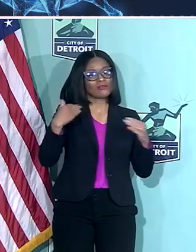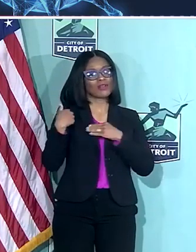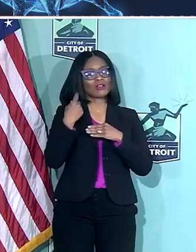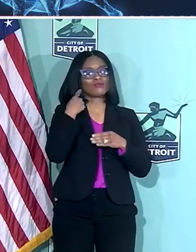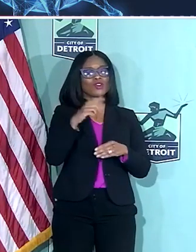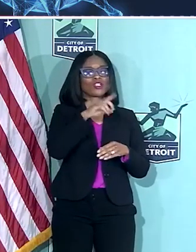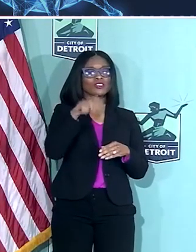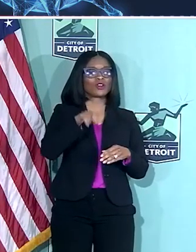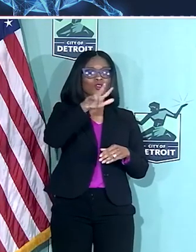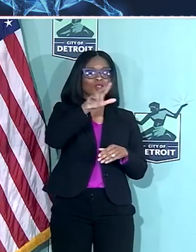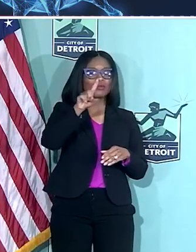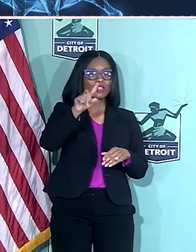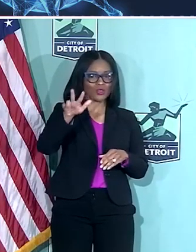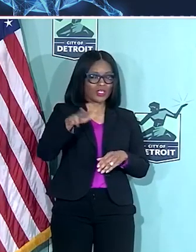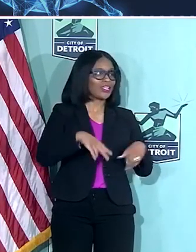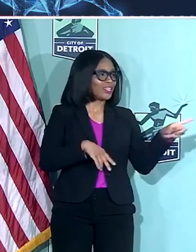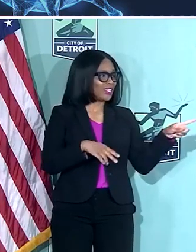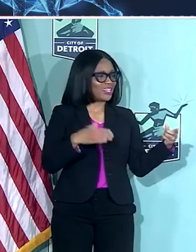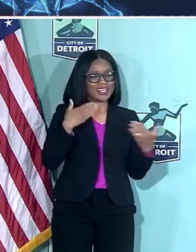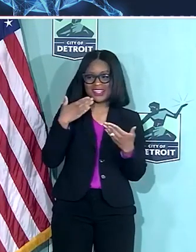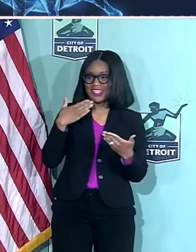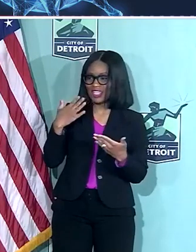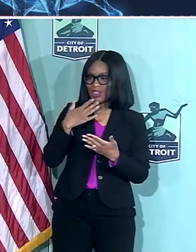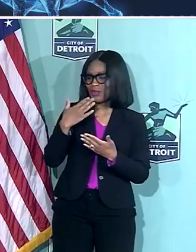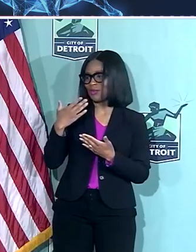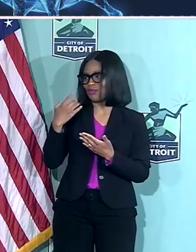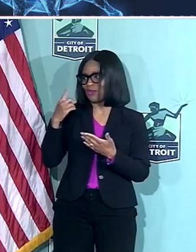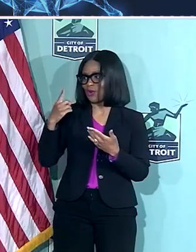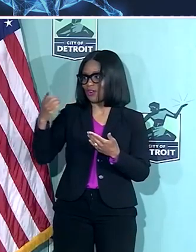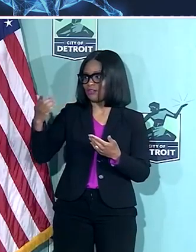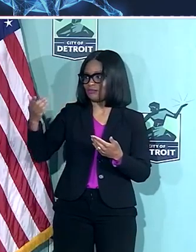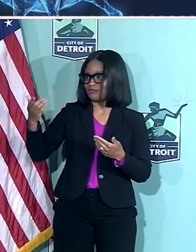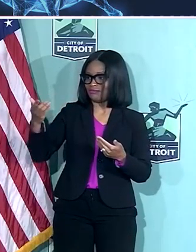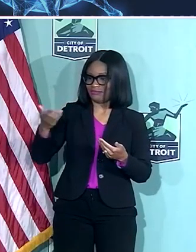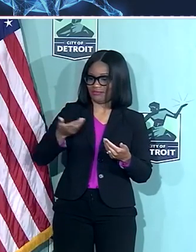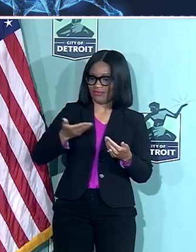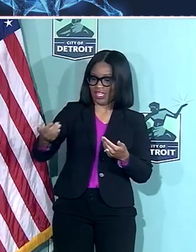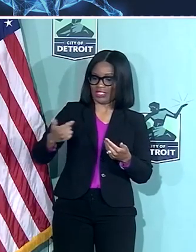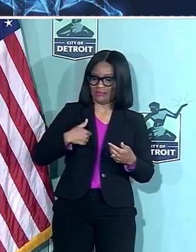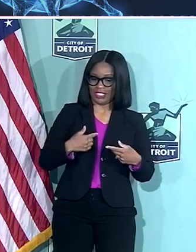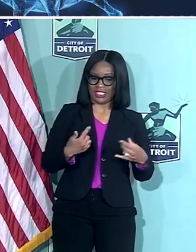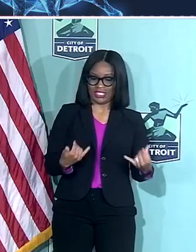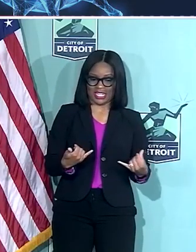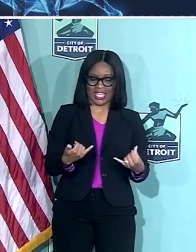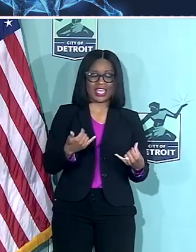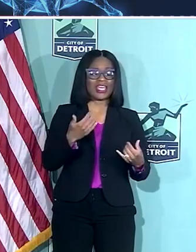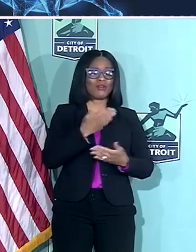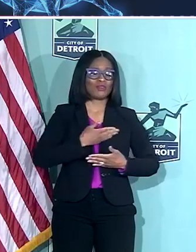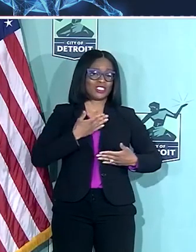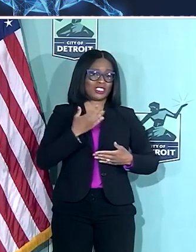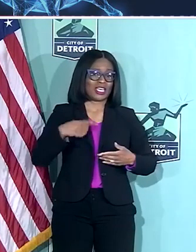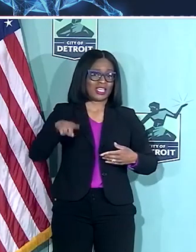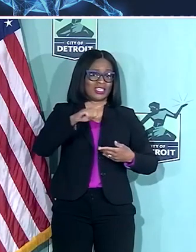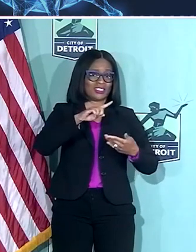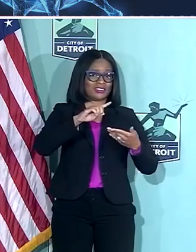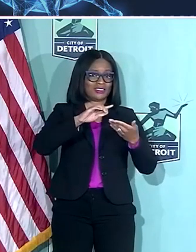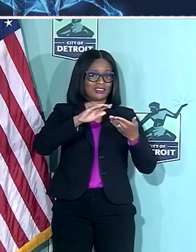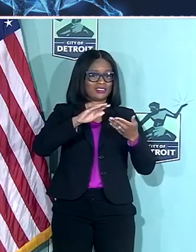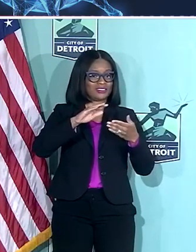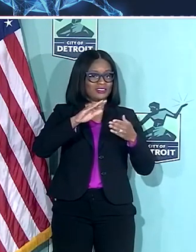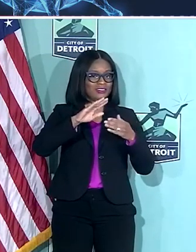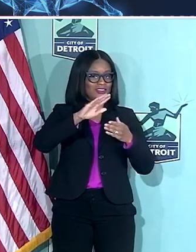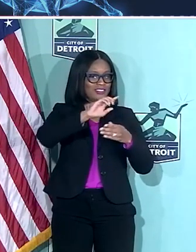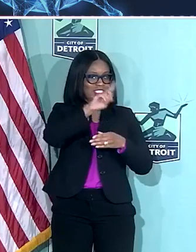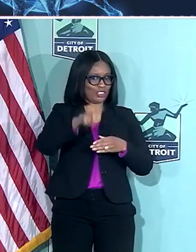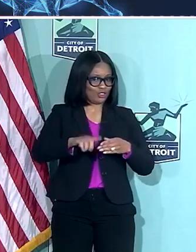Brown. First and foremost, I appreciate you for having me today. I appreciate the city of Detroit for having me. And I really like to say that I appreciate